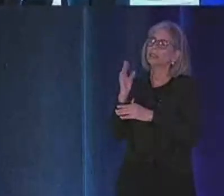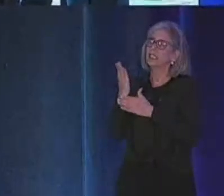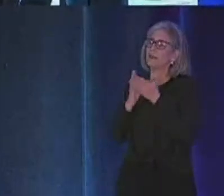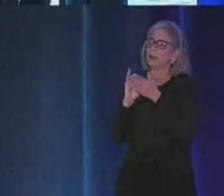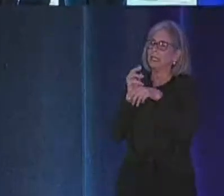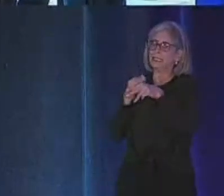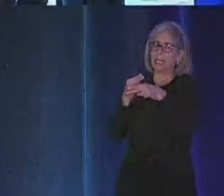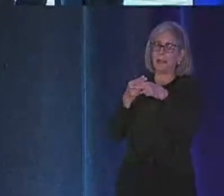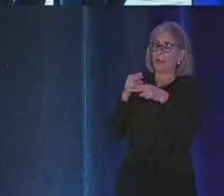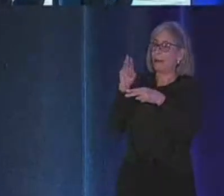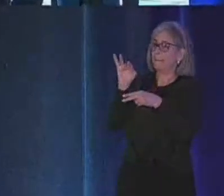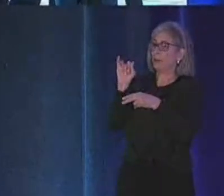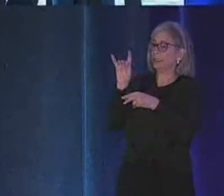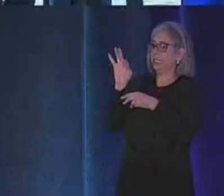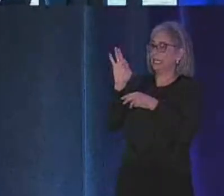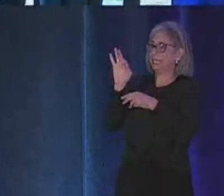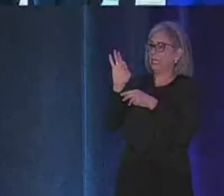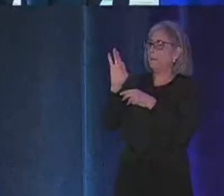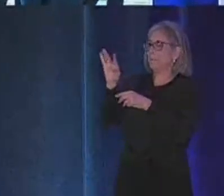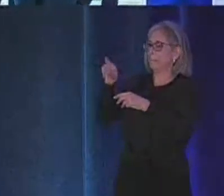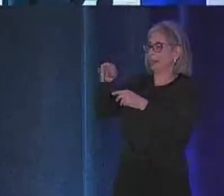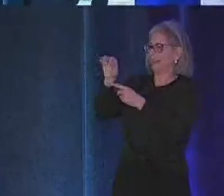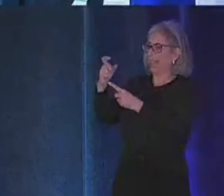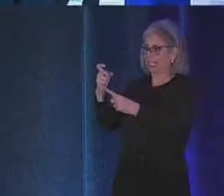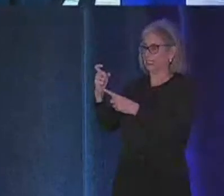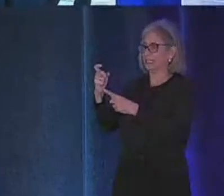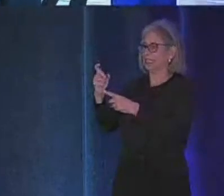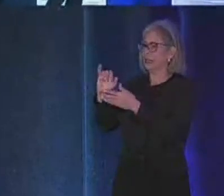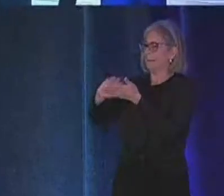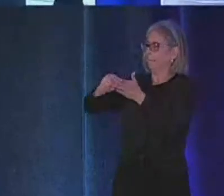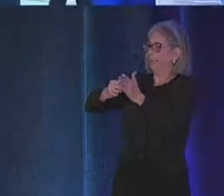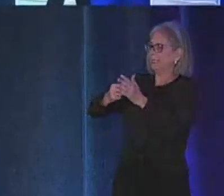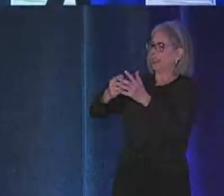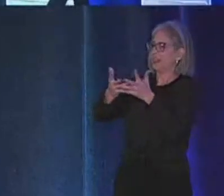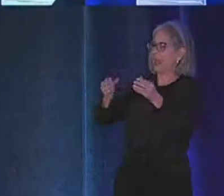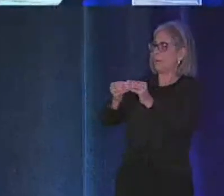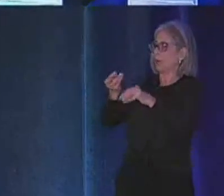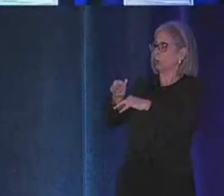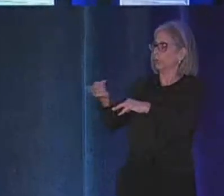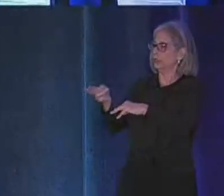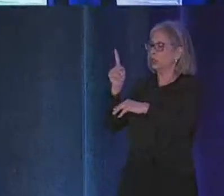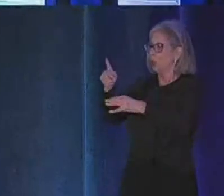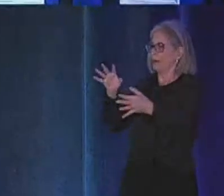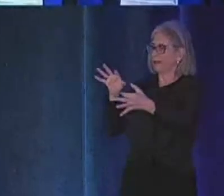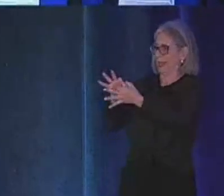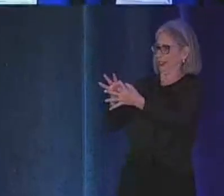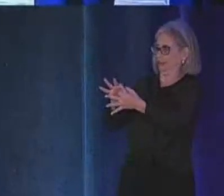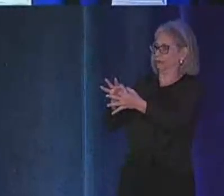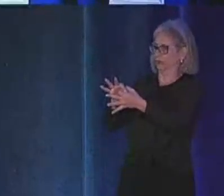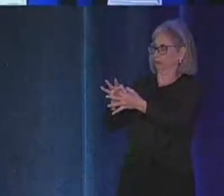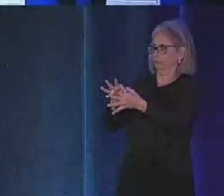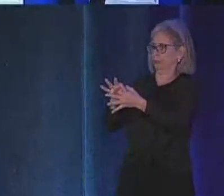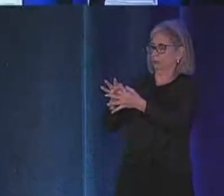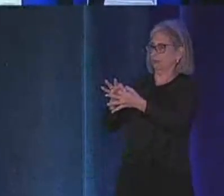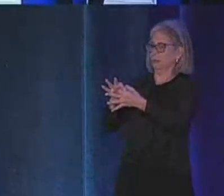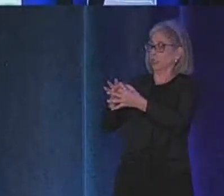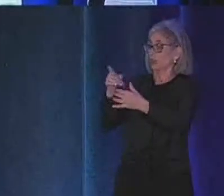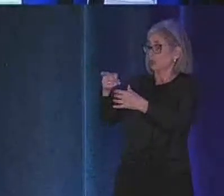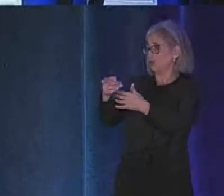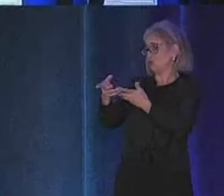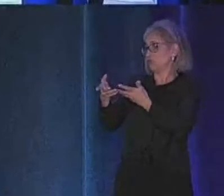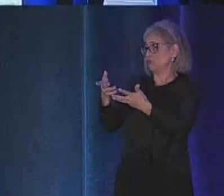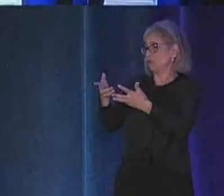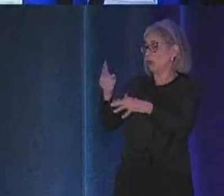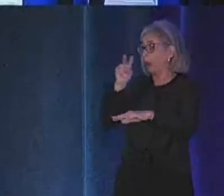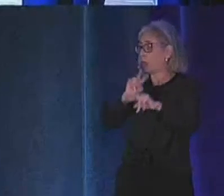called multiplexing, where you're able to sort of get a lot more resources on one connection. You probably, if